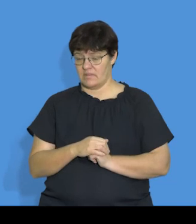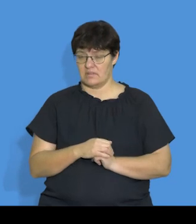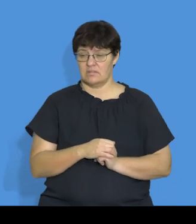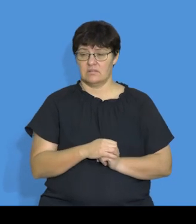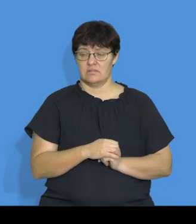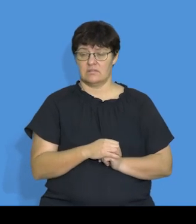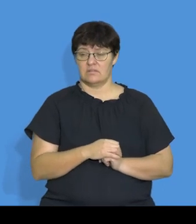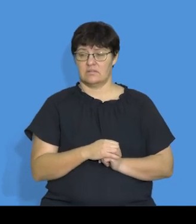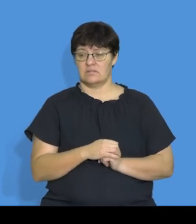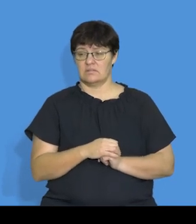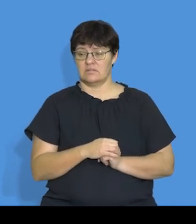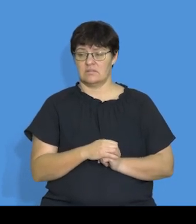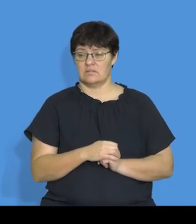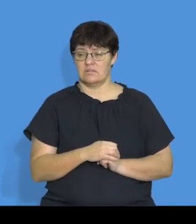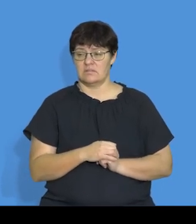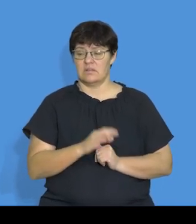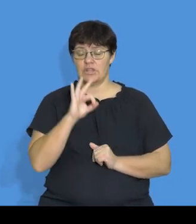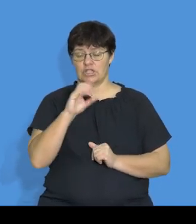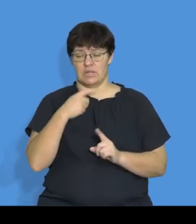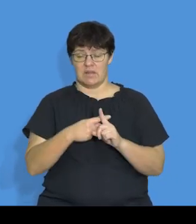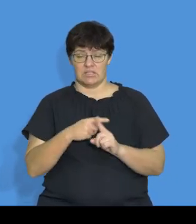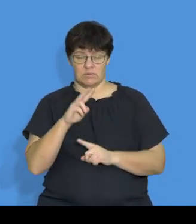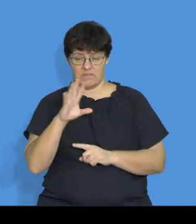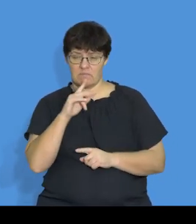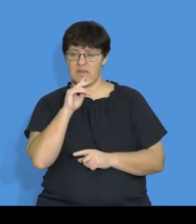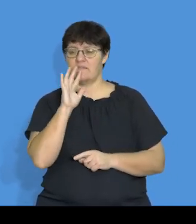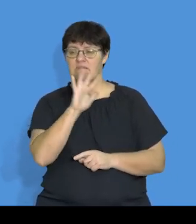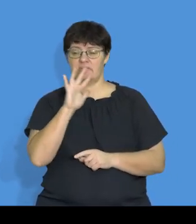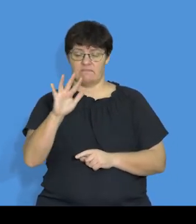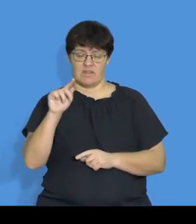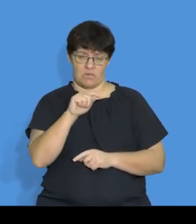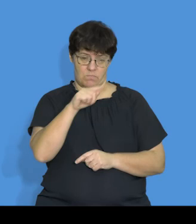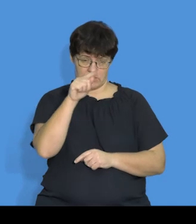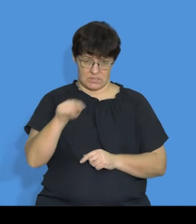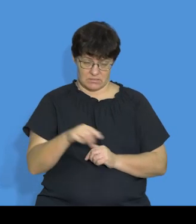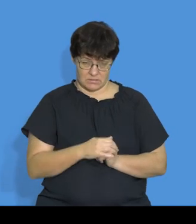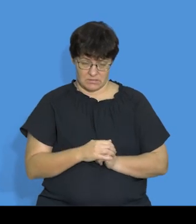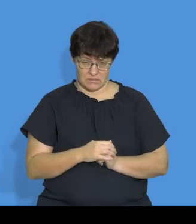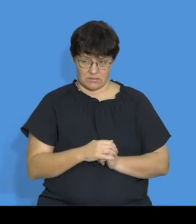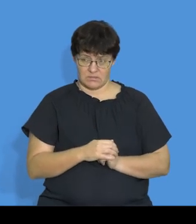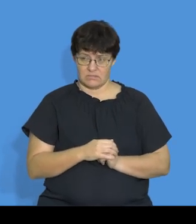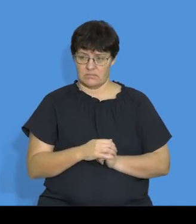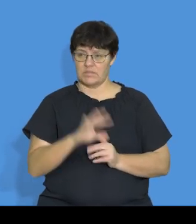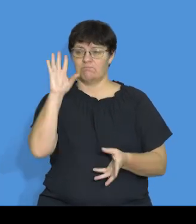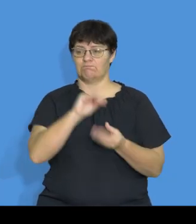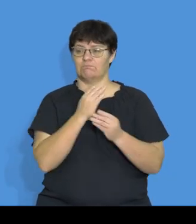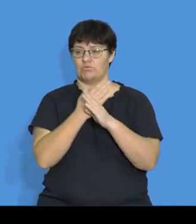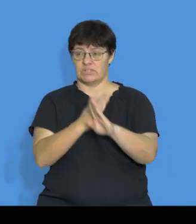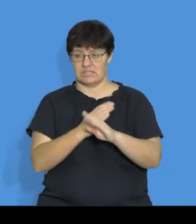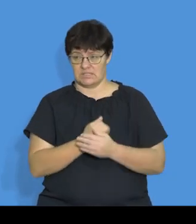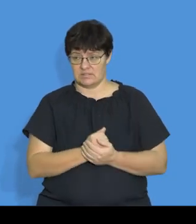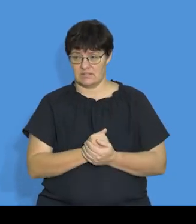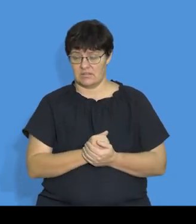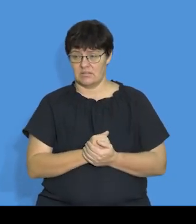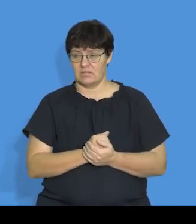which is 30 plus 25, that gives us 55 ohms, okay? So that's our total resistance. But remember, we